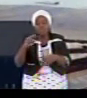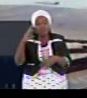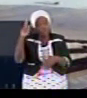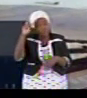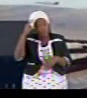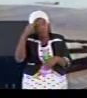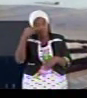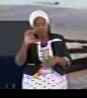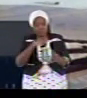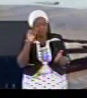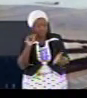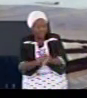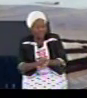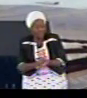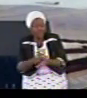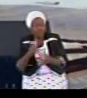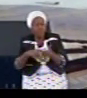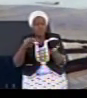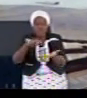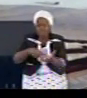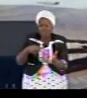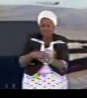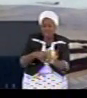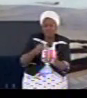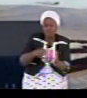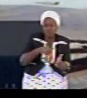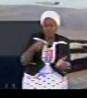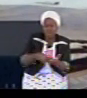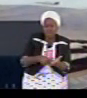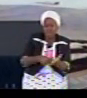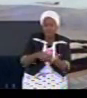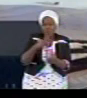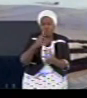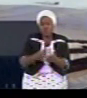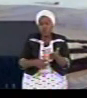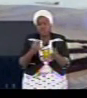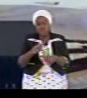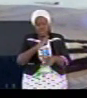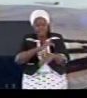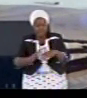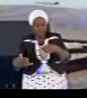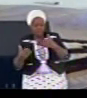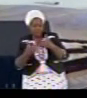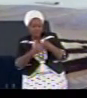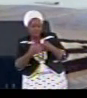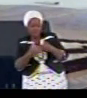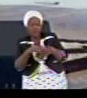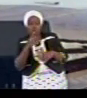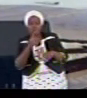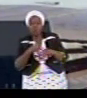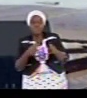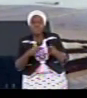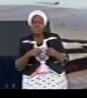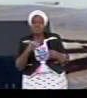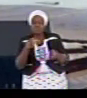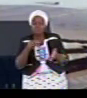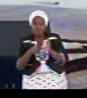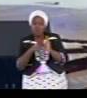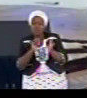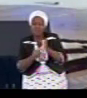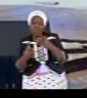that? What's the engine behind that noise? What's